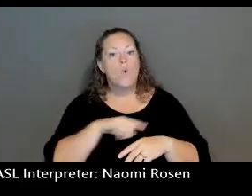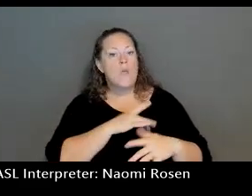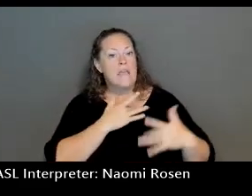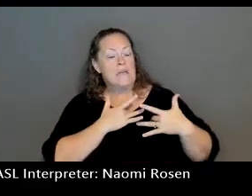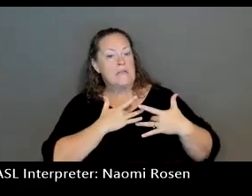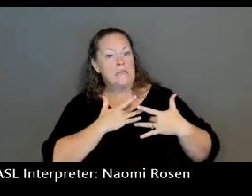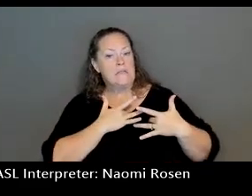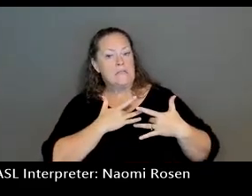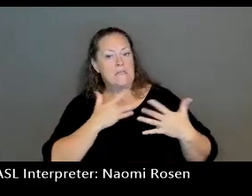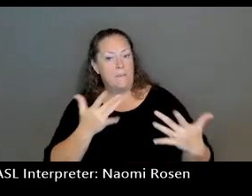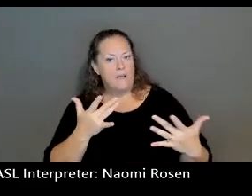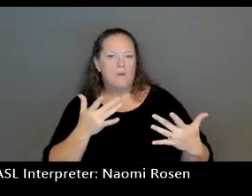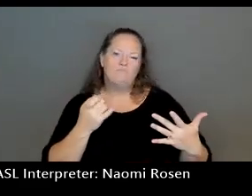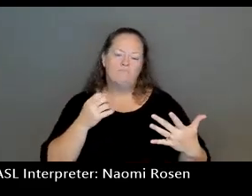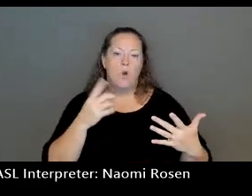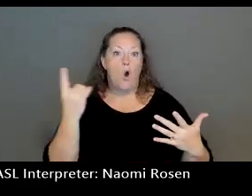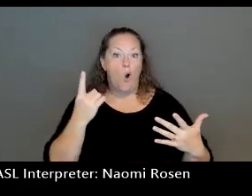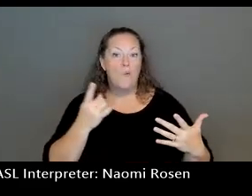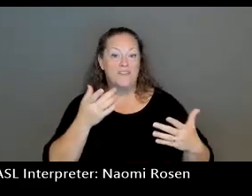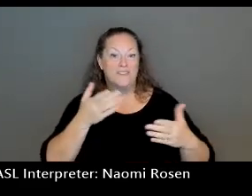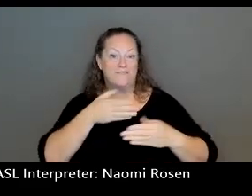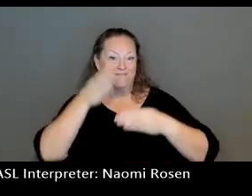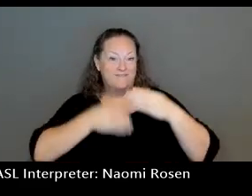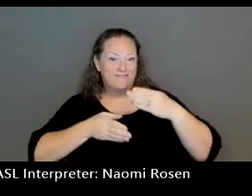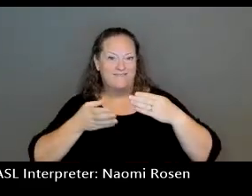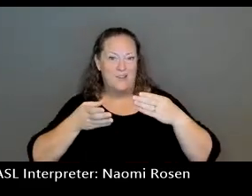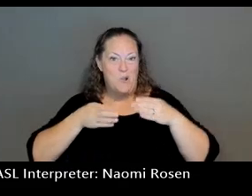finish, or we always finish our workshop